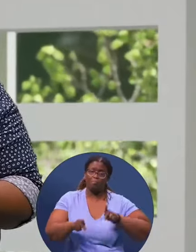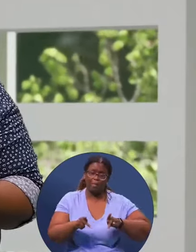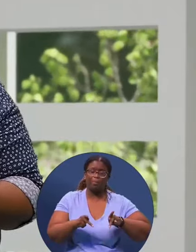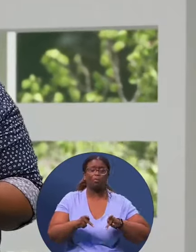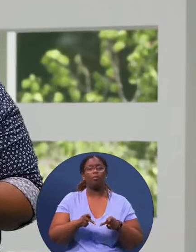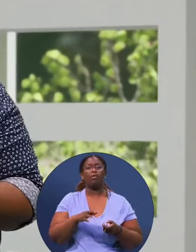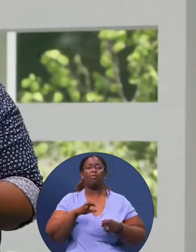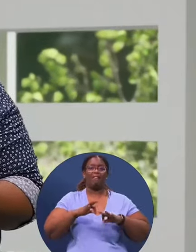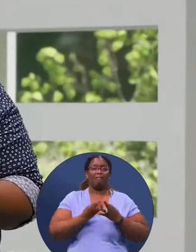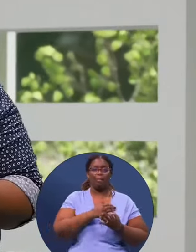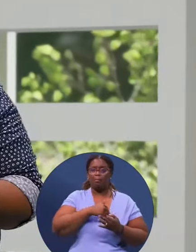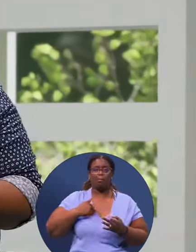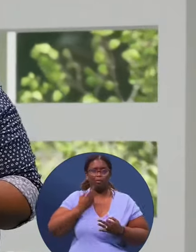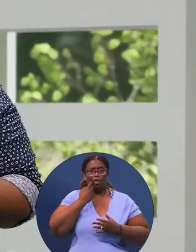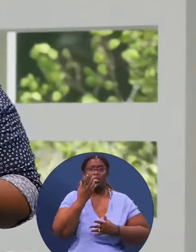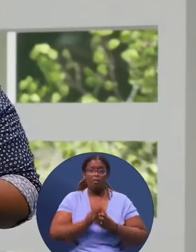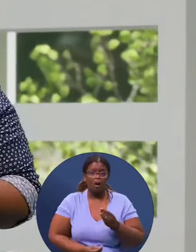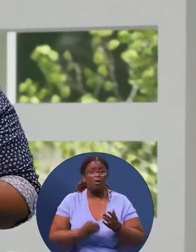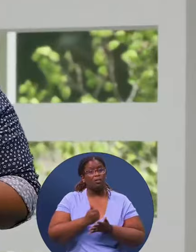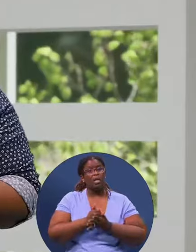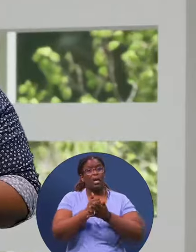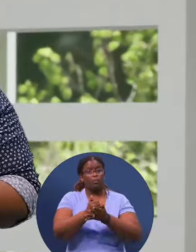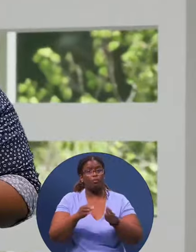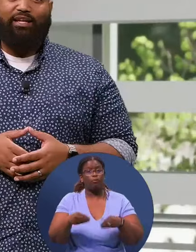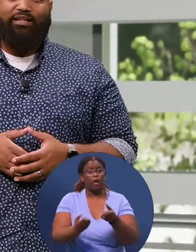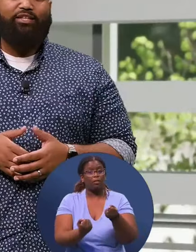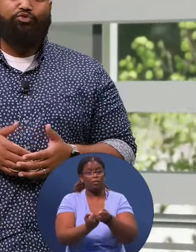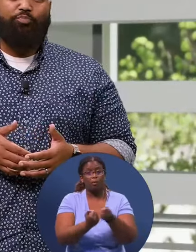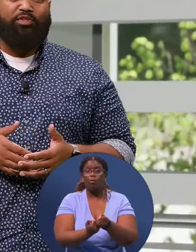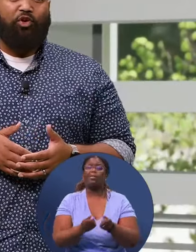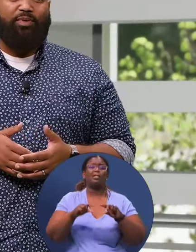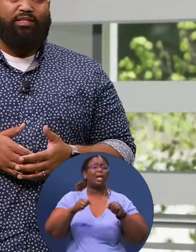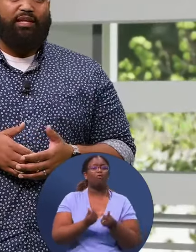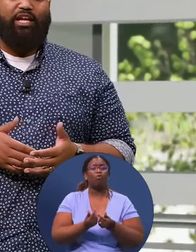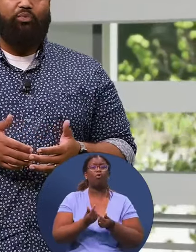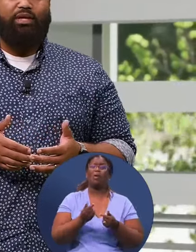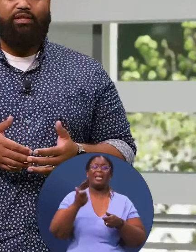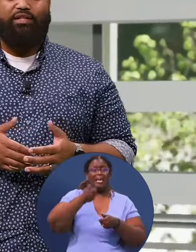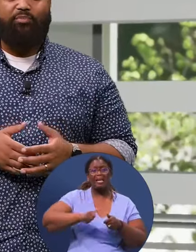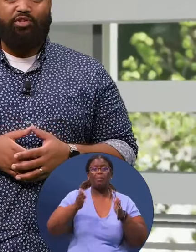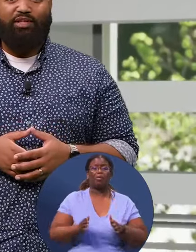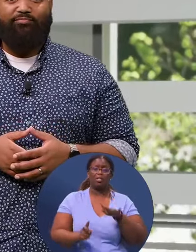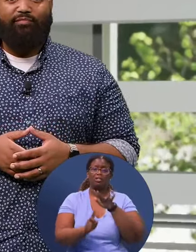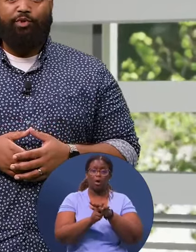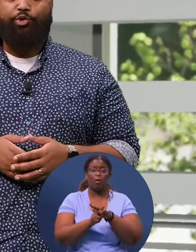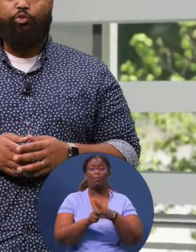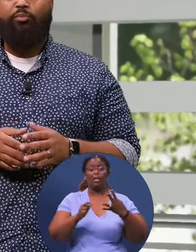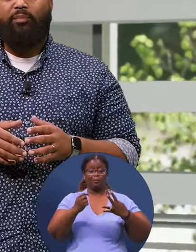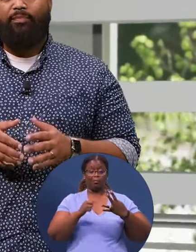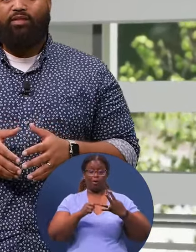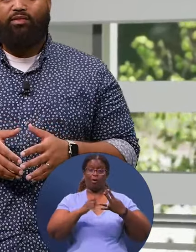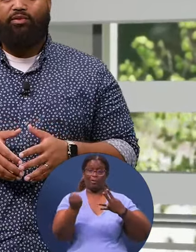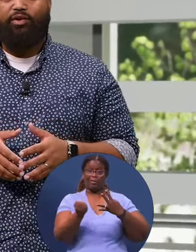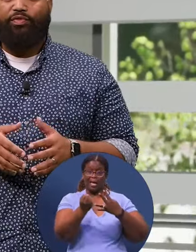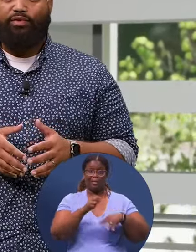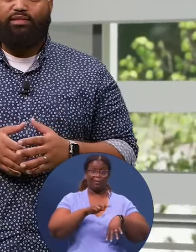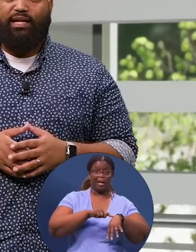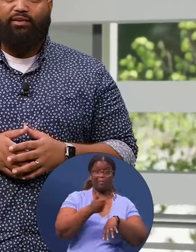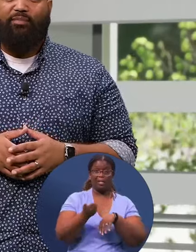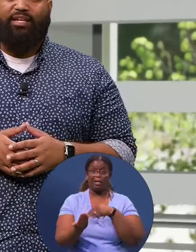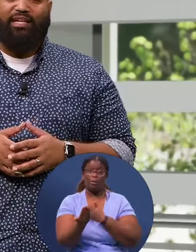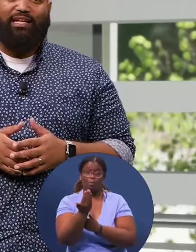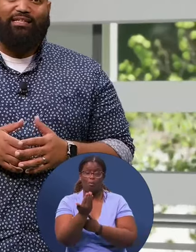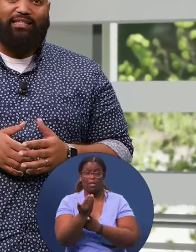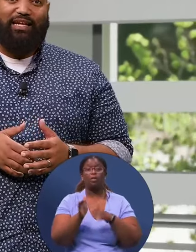valleys as you adjust to a new way of life without your loved ones. This group is open to anyone in the community. The group will meet monthly on